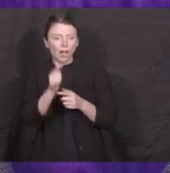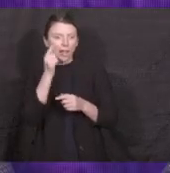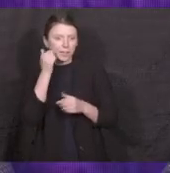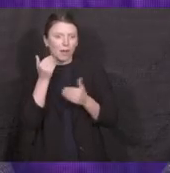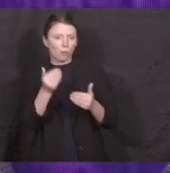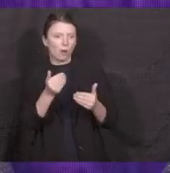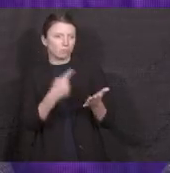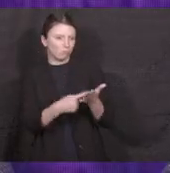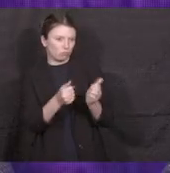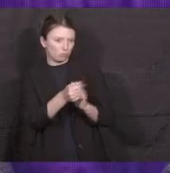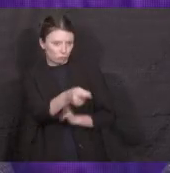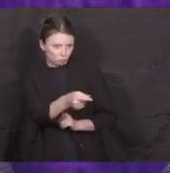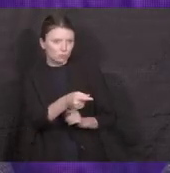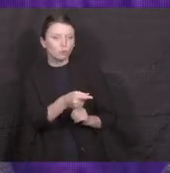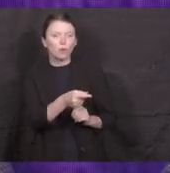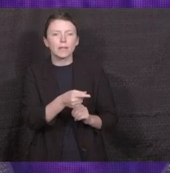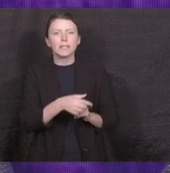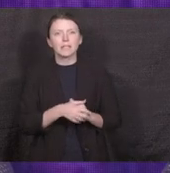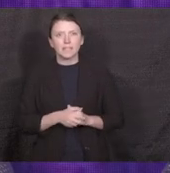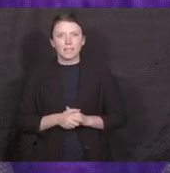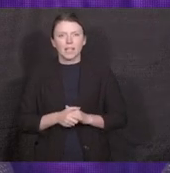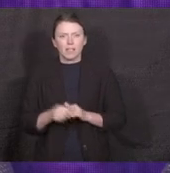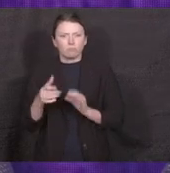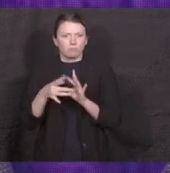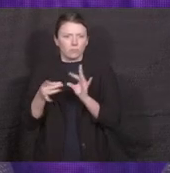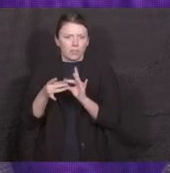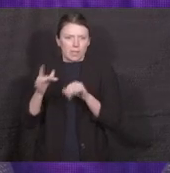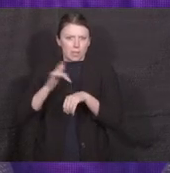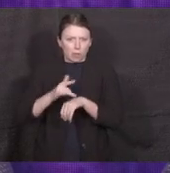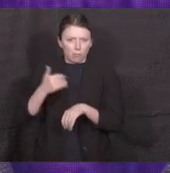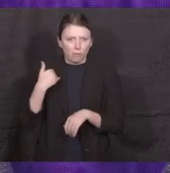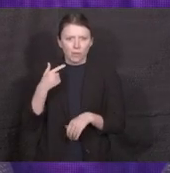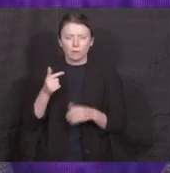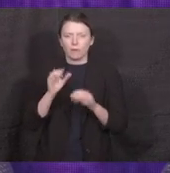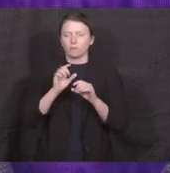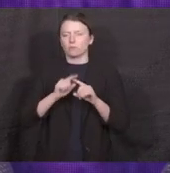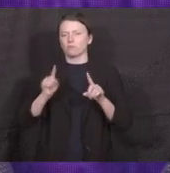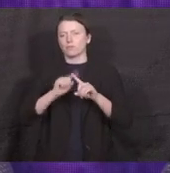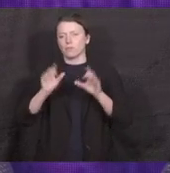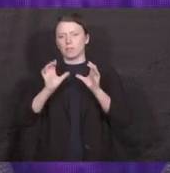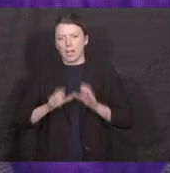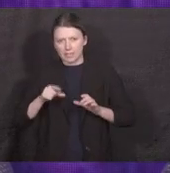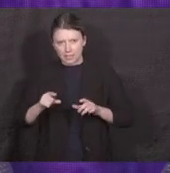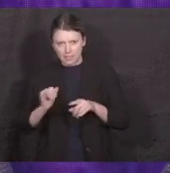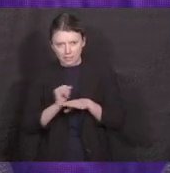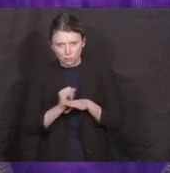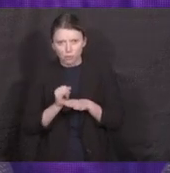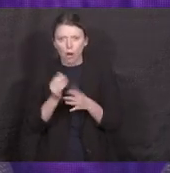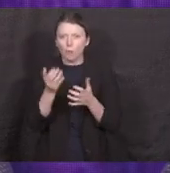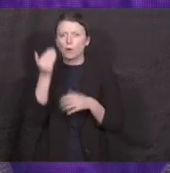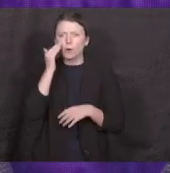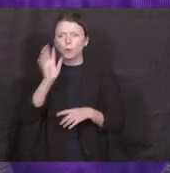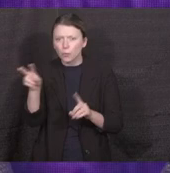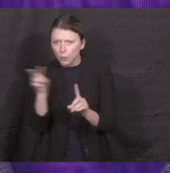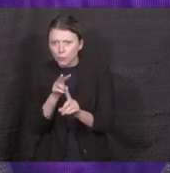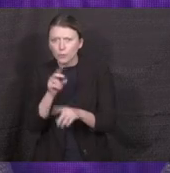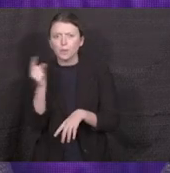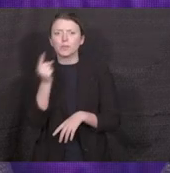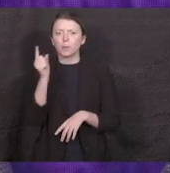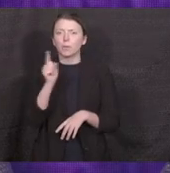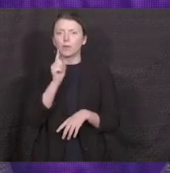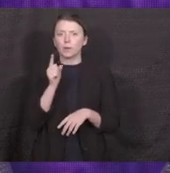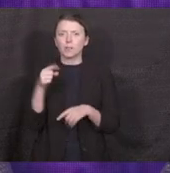you because you have, again, as we talked about earlier, you've got a ton of clients in this industry. Would love to hear your point of view as someone who's actually